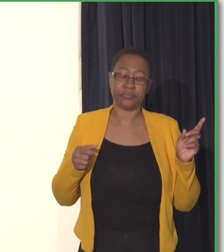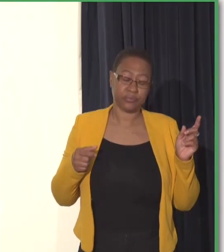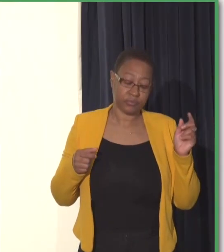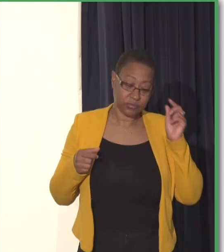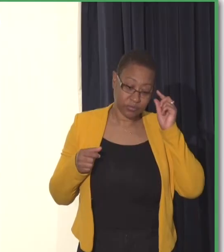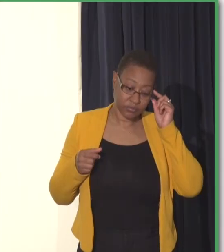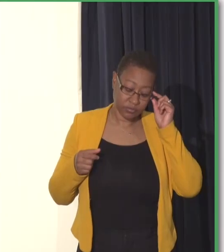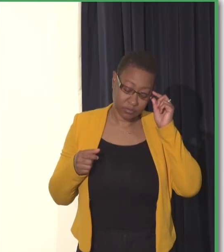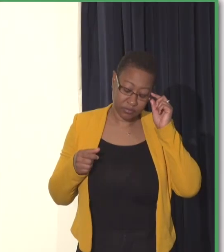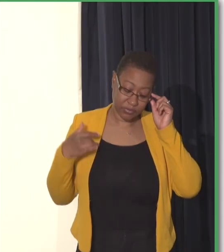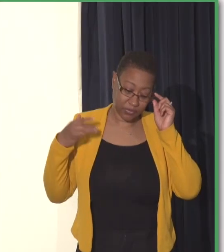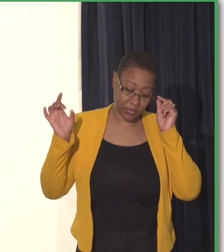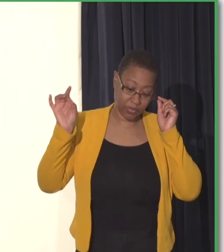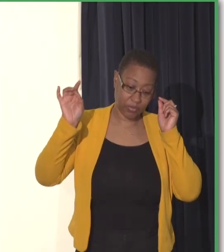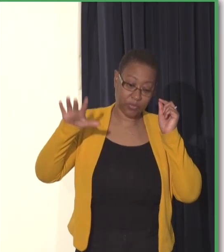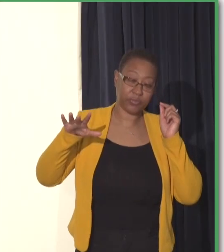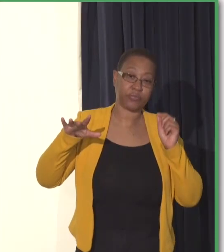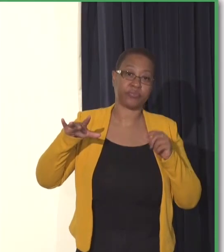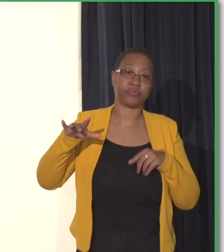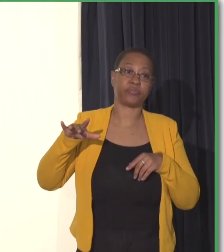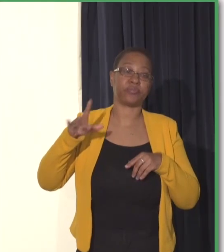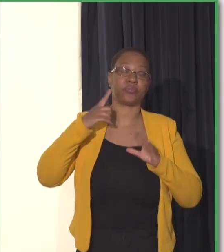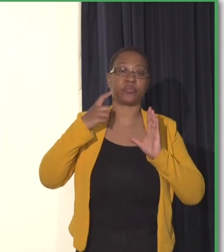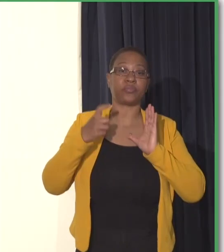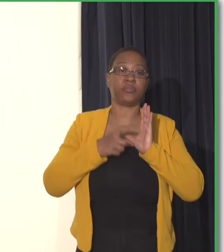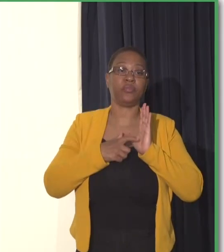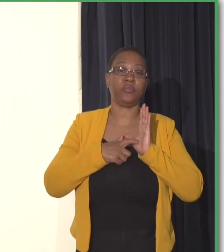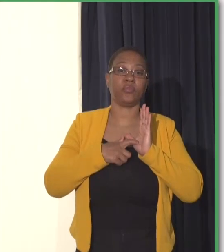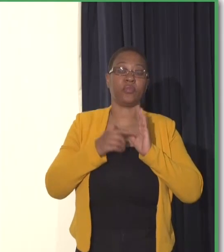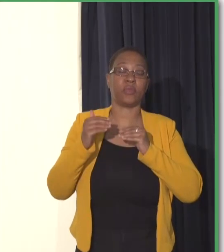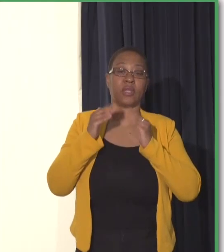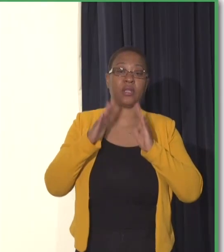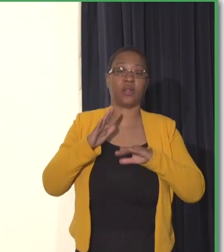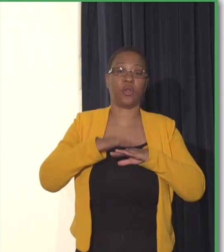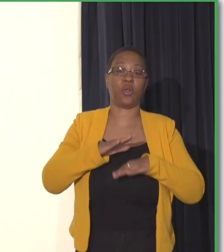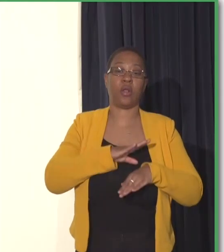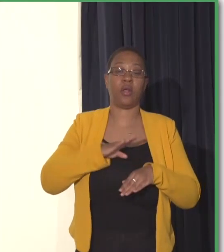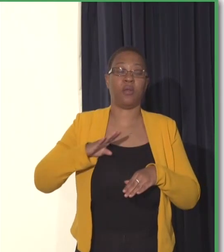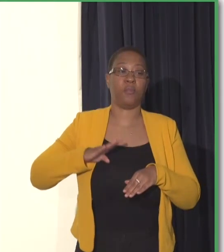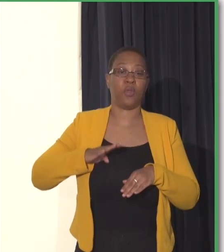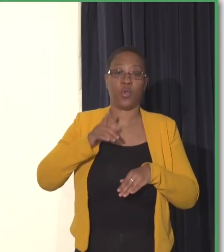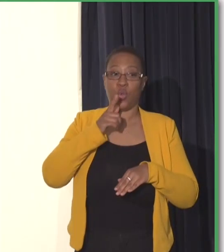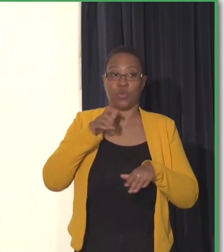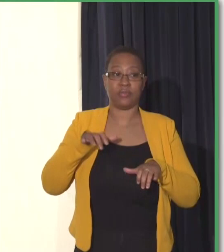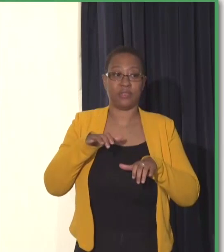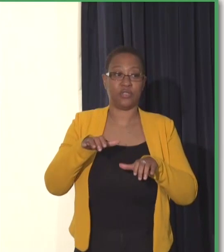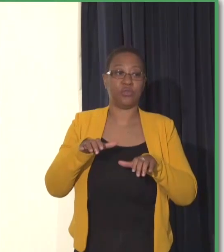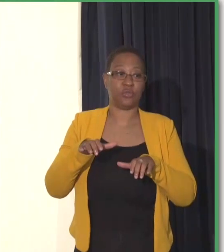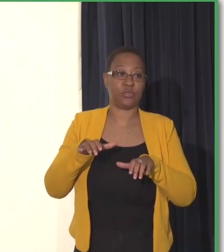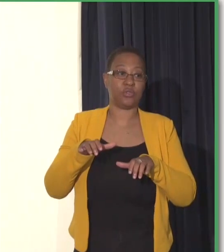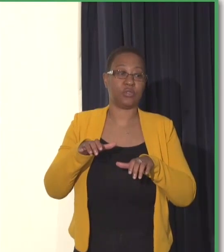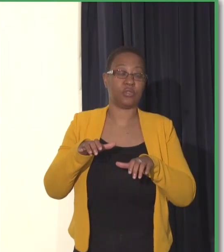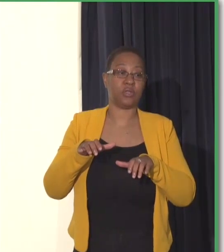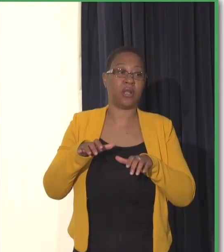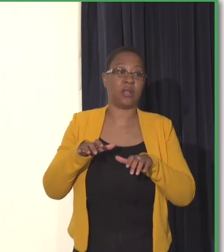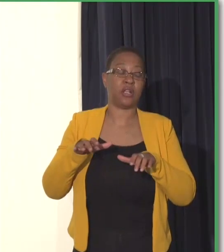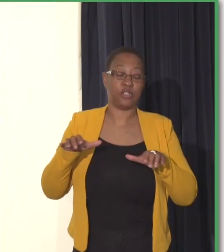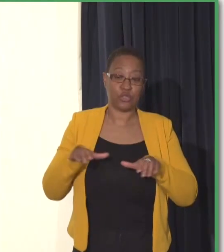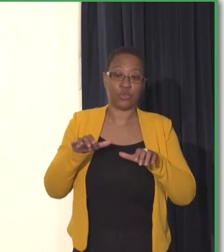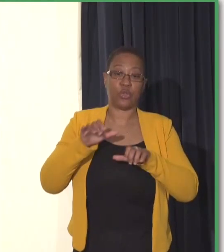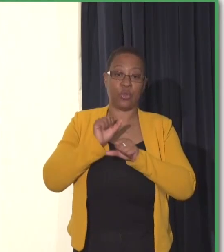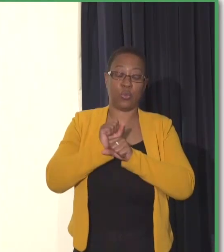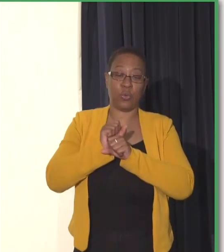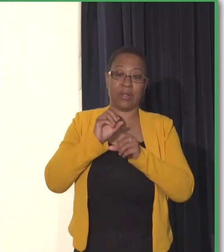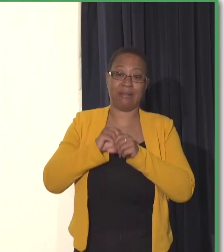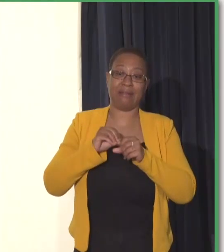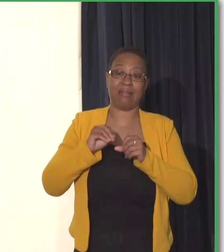just throw out there for a second. I want to acknowledge a colleague on the board who's really been doing the work in the